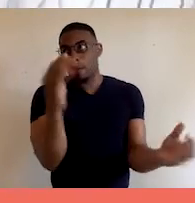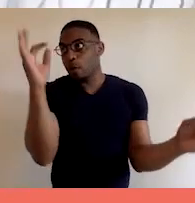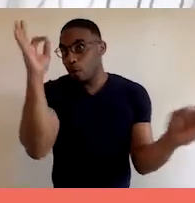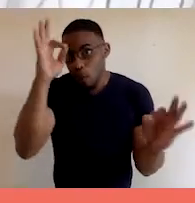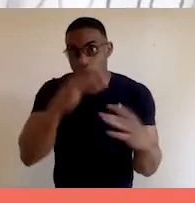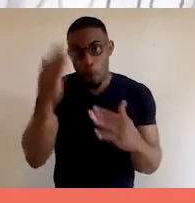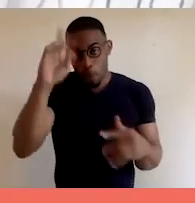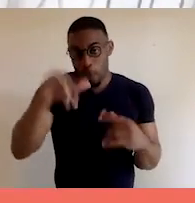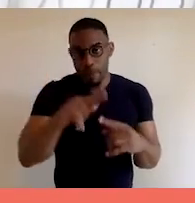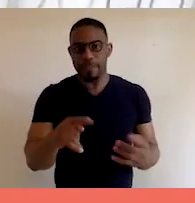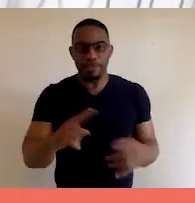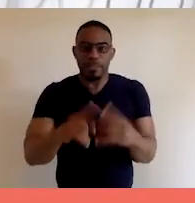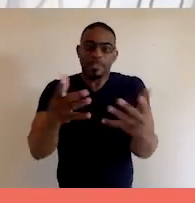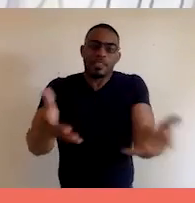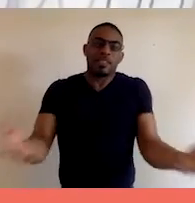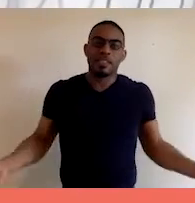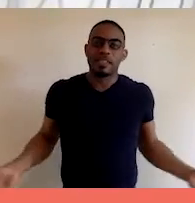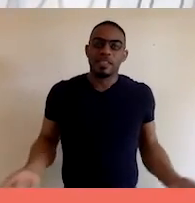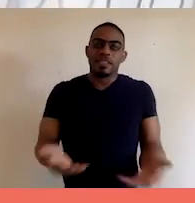it. But